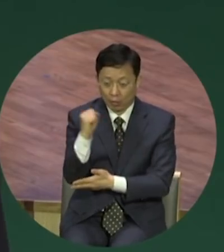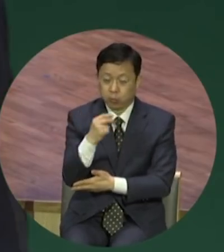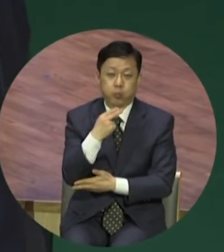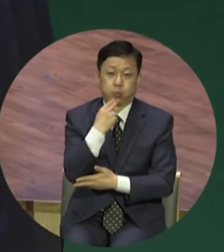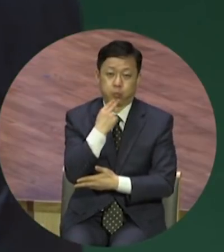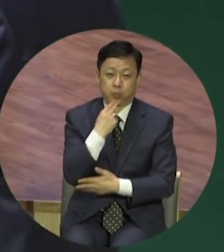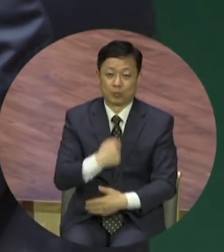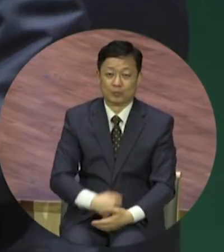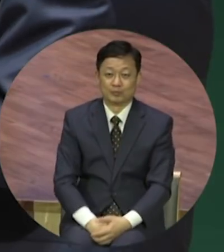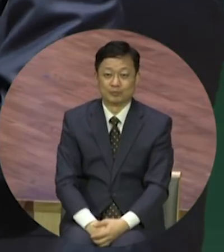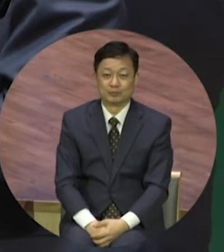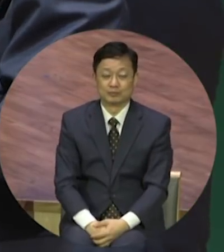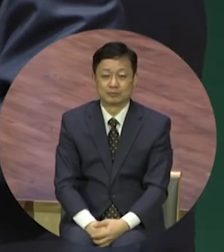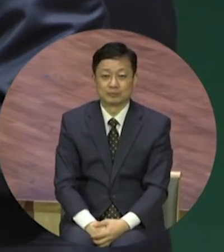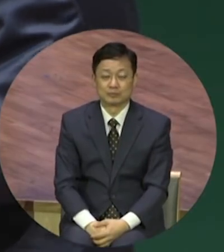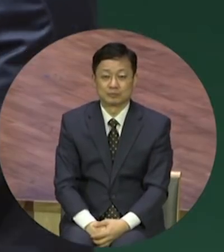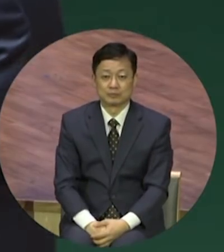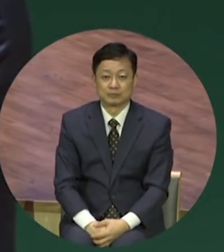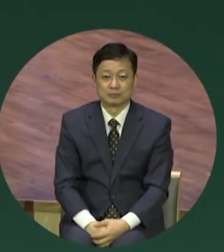had.